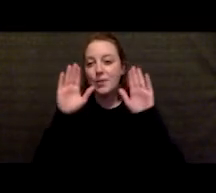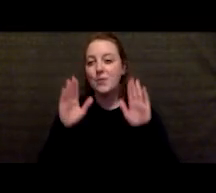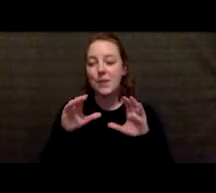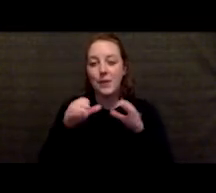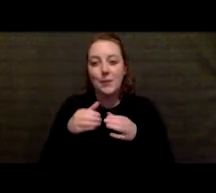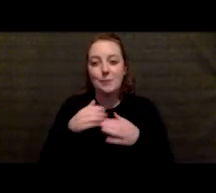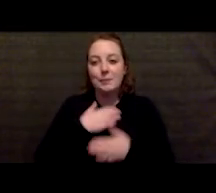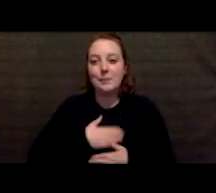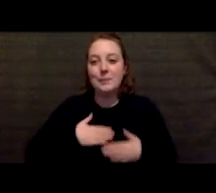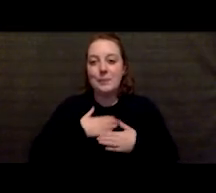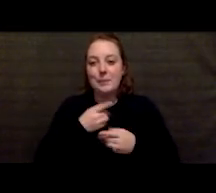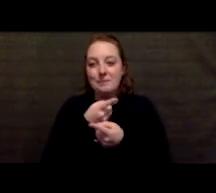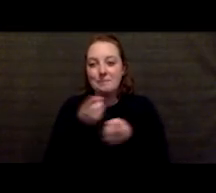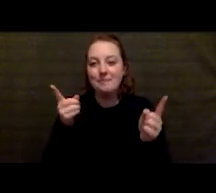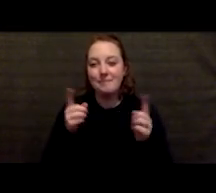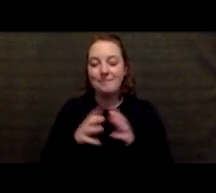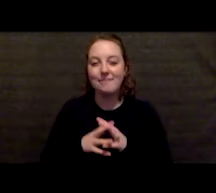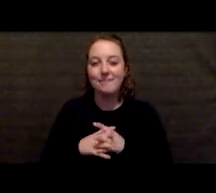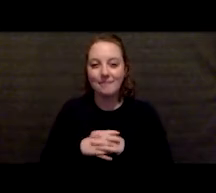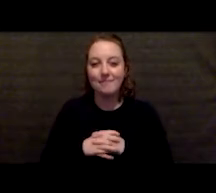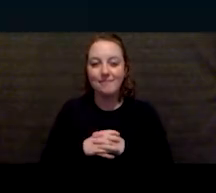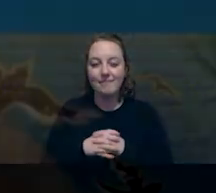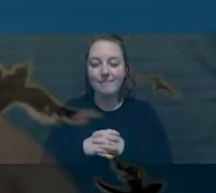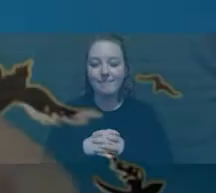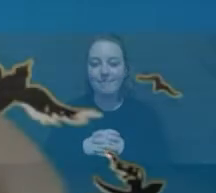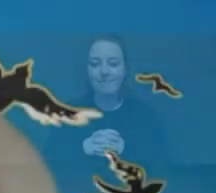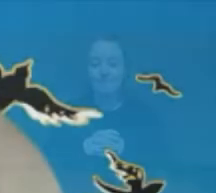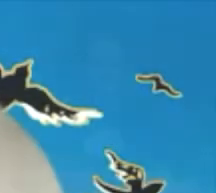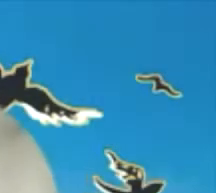Really appreciate you all.